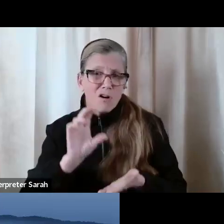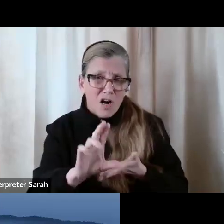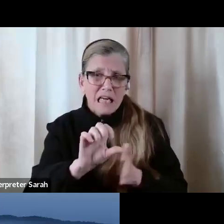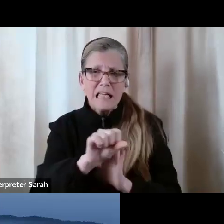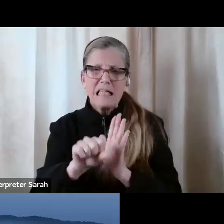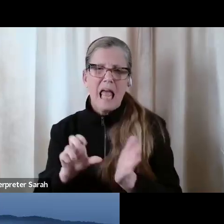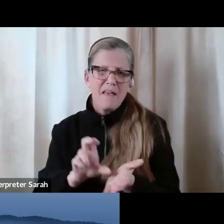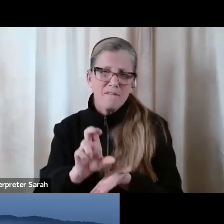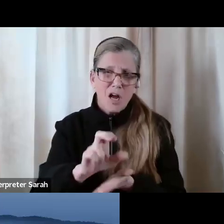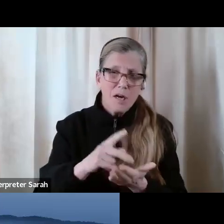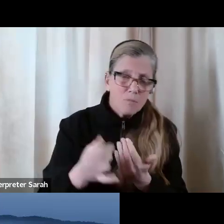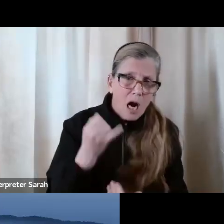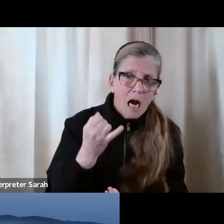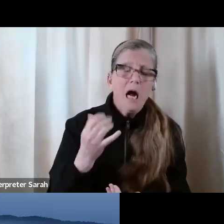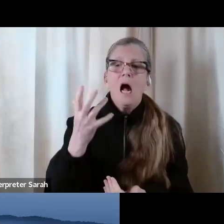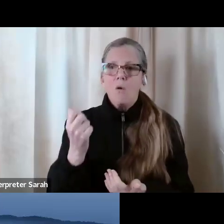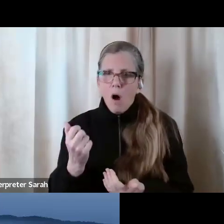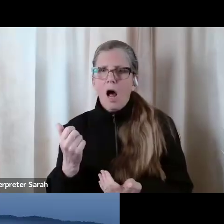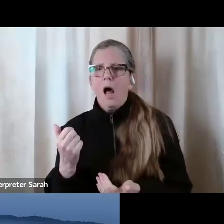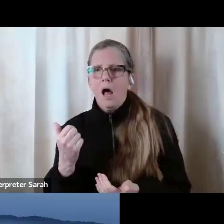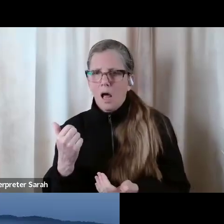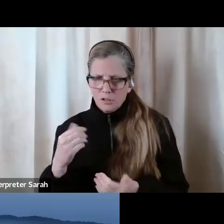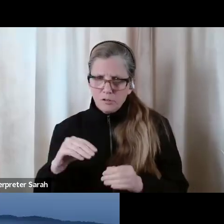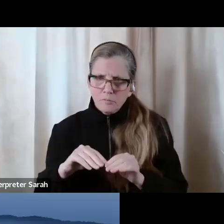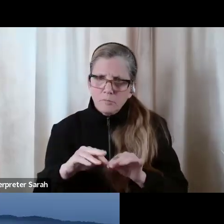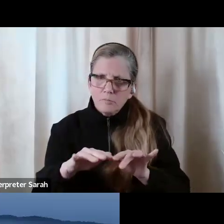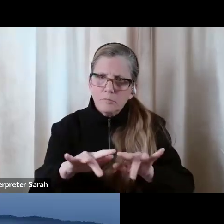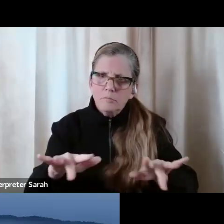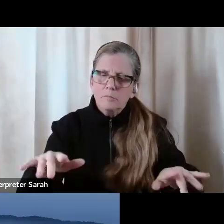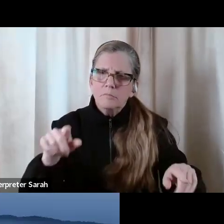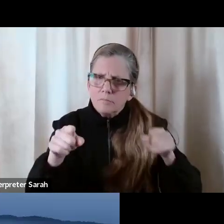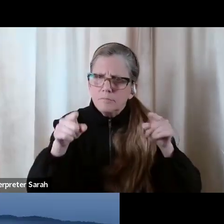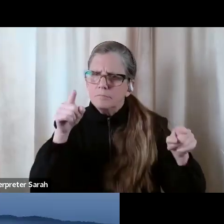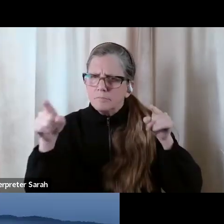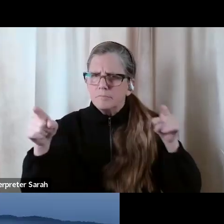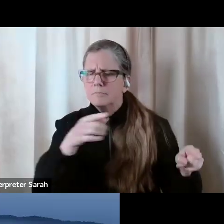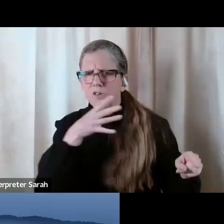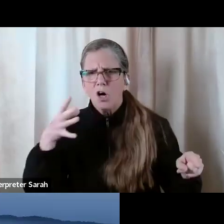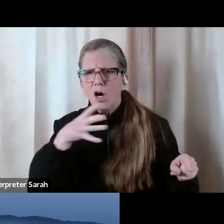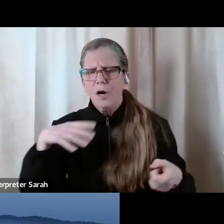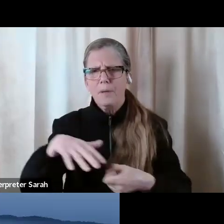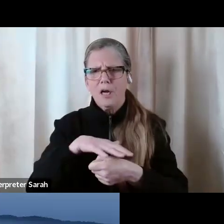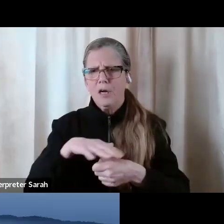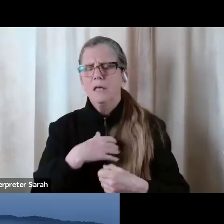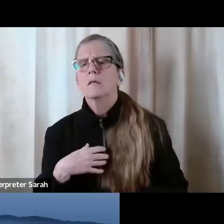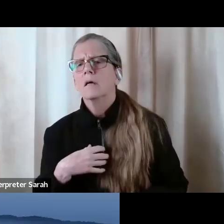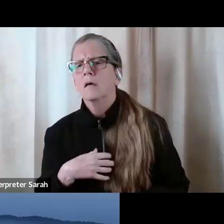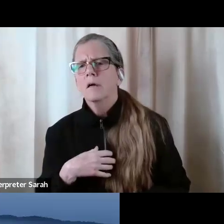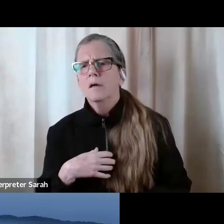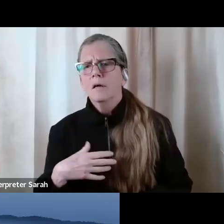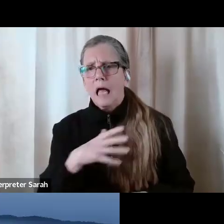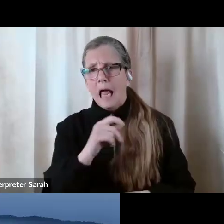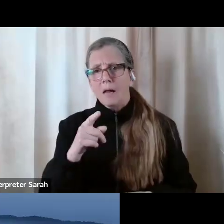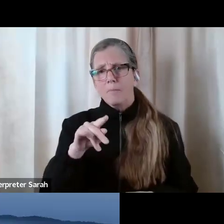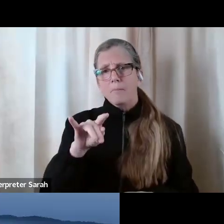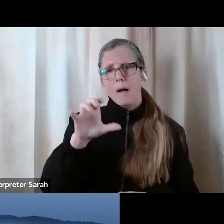projects to get out further into the rural and the underserved urban areas. And the Public